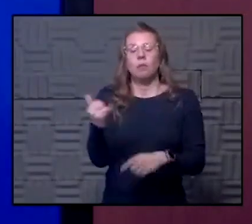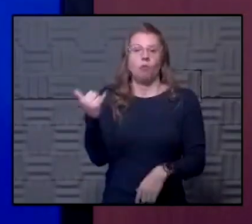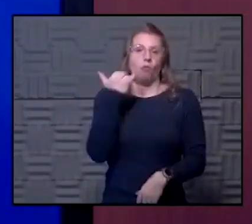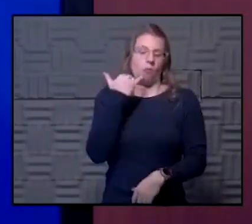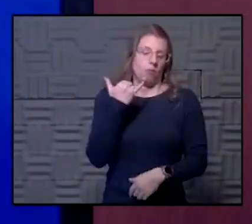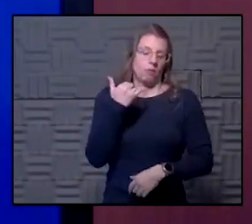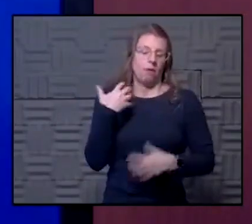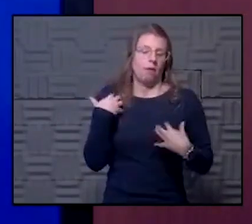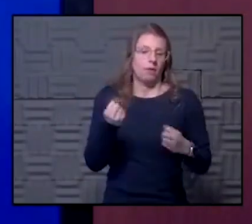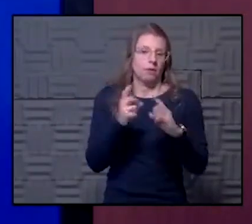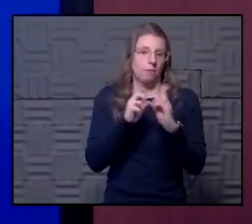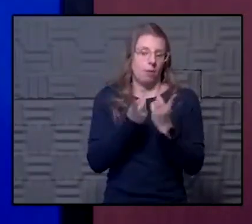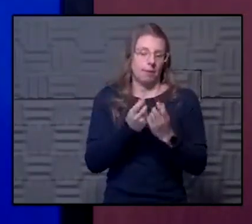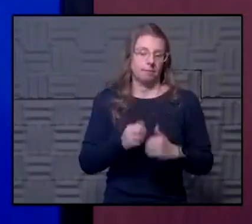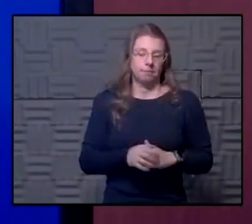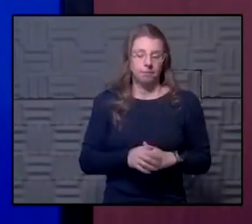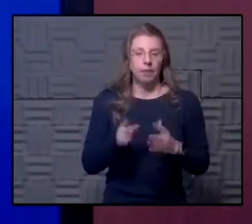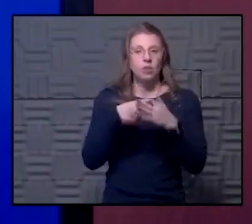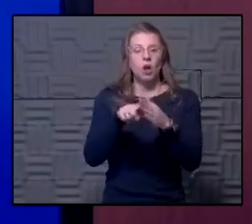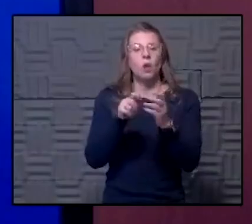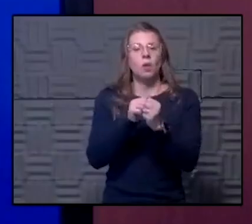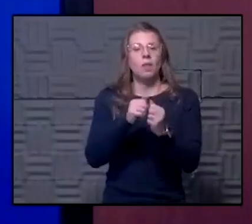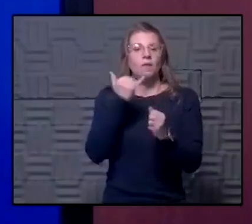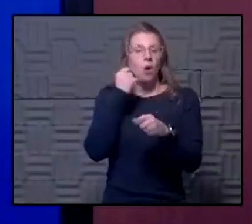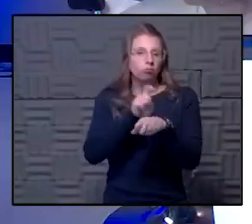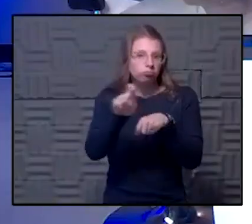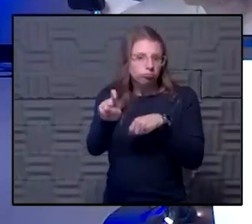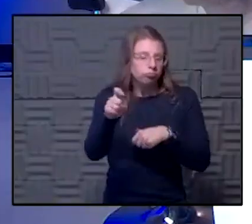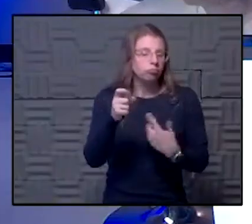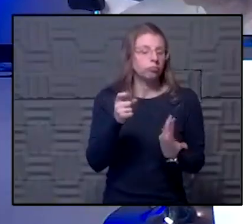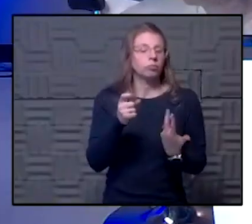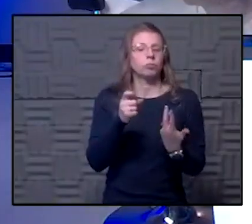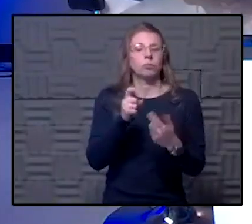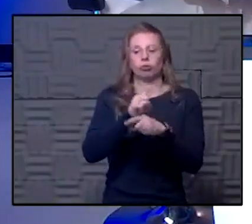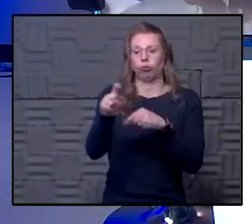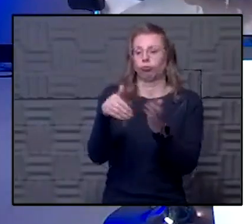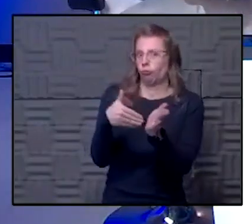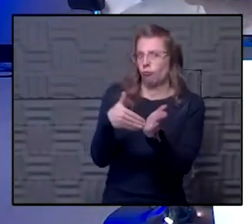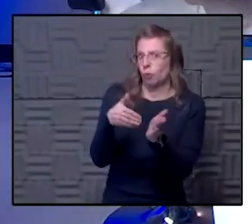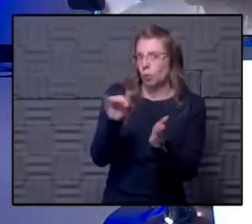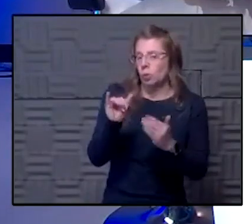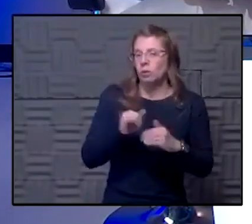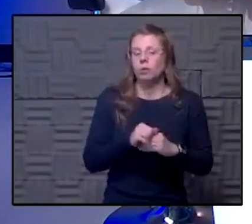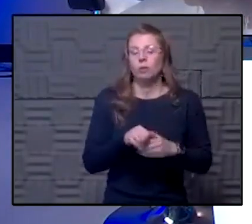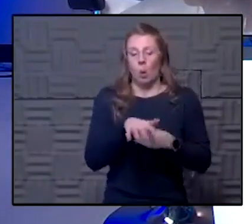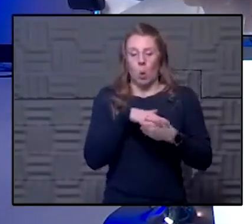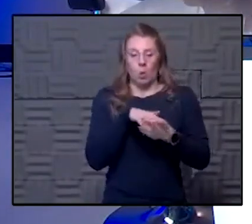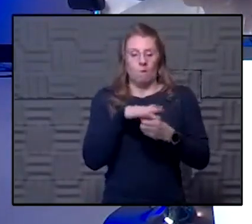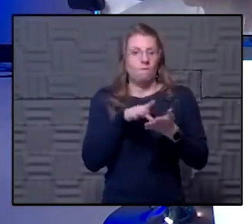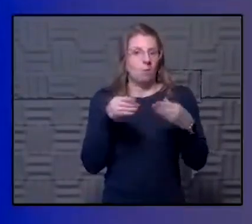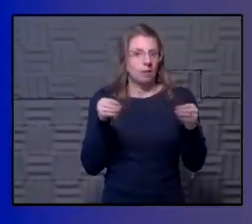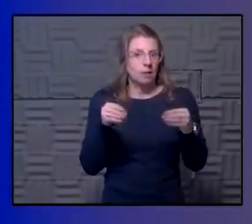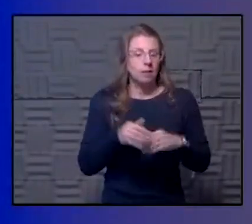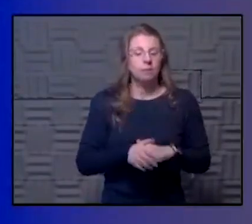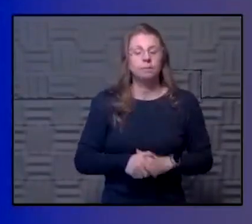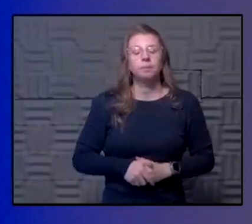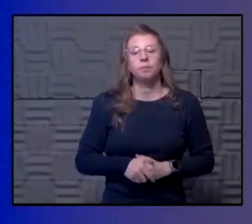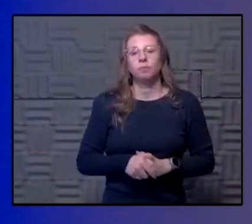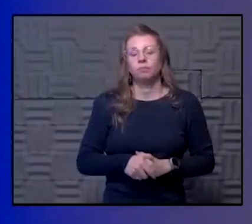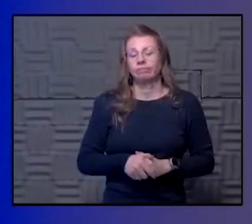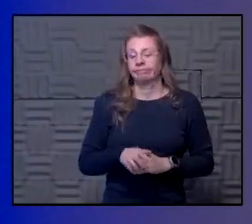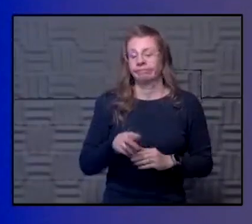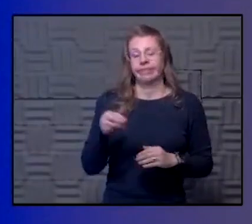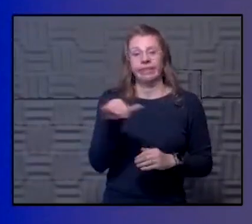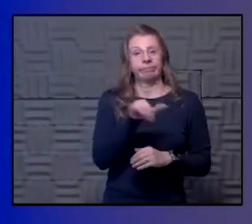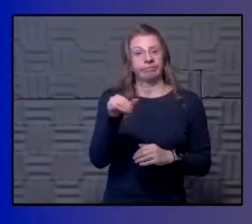resource no matter where you're at. Yeah, I would say start with the phone call. Start with your phone call to your physician's office, your local pharmacy, just as